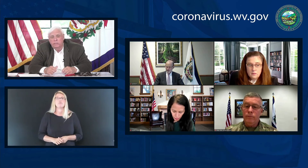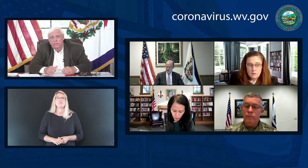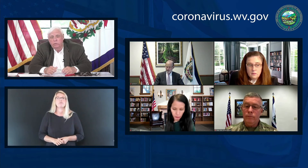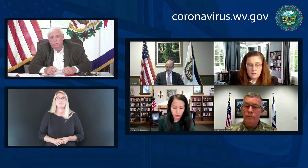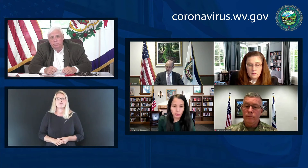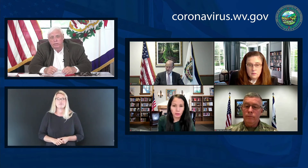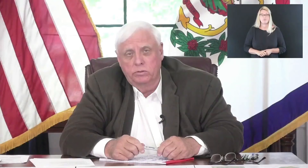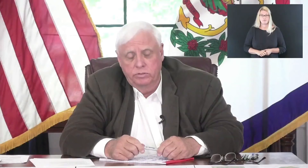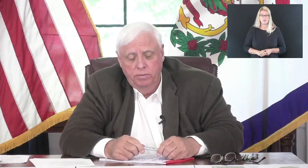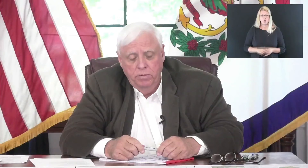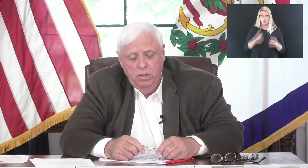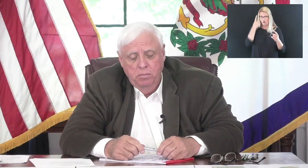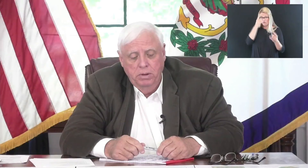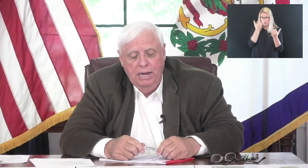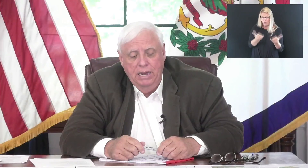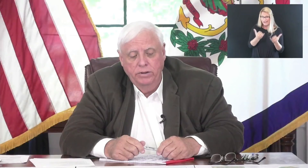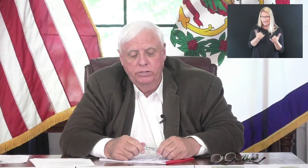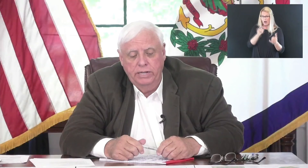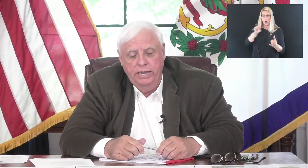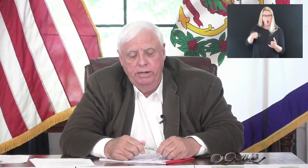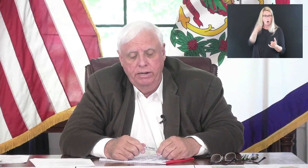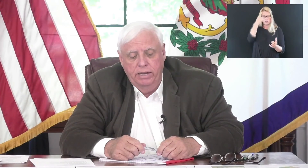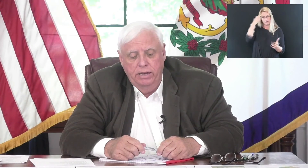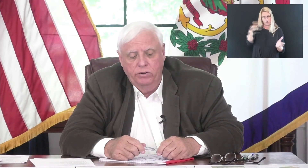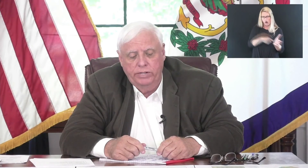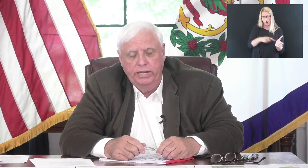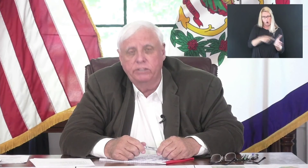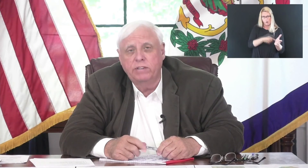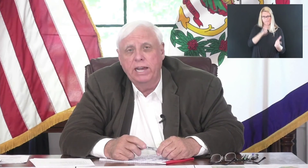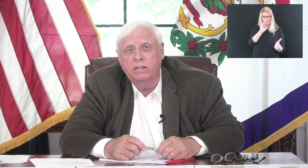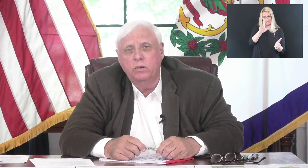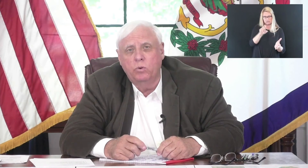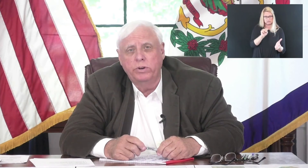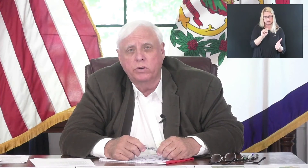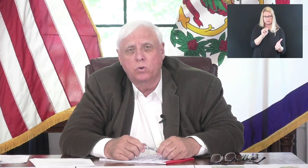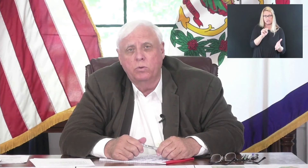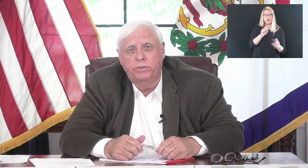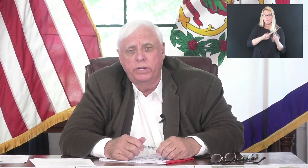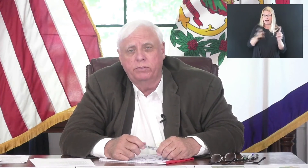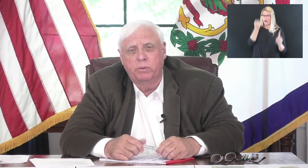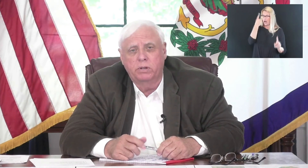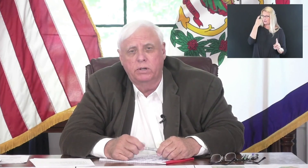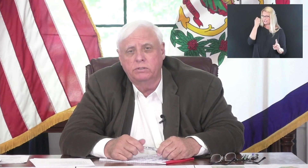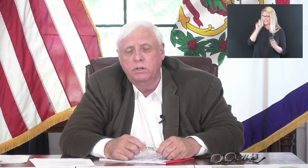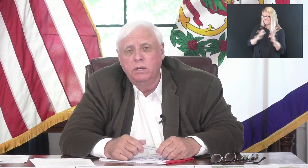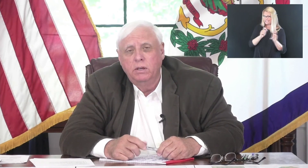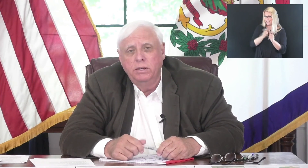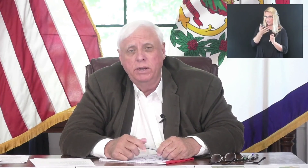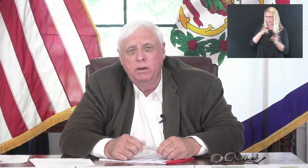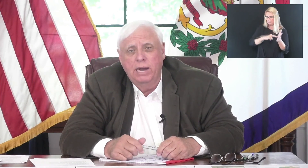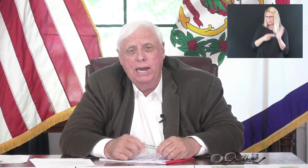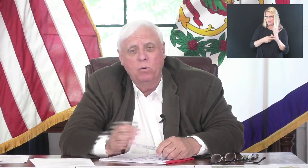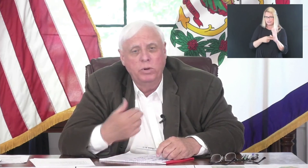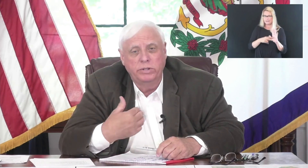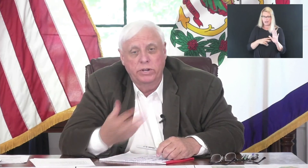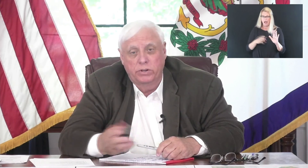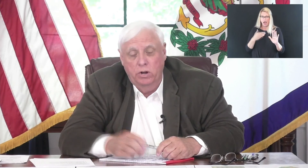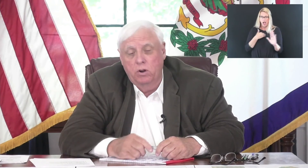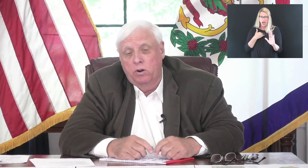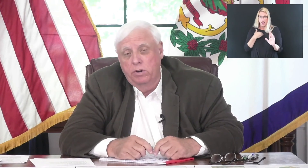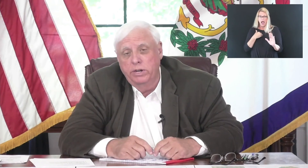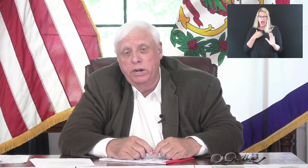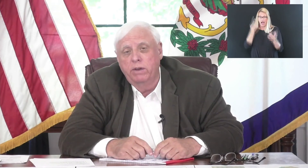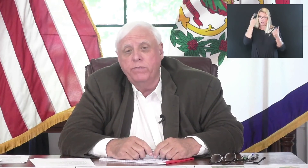for delinquent bills, but I understand, I understand exactly where you're going with this because, you know, I would